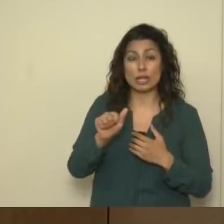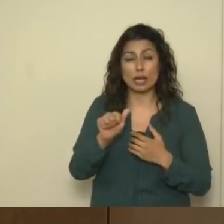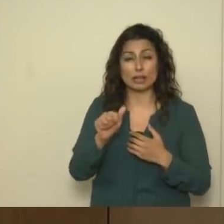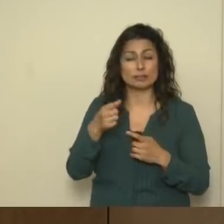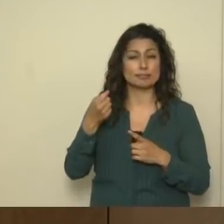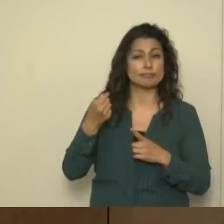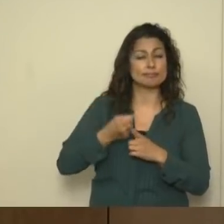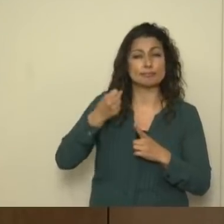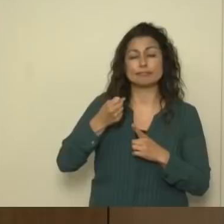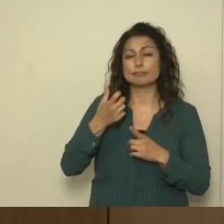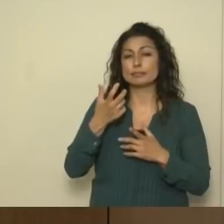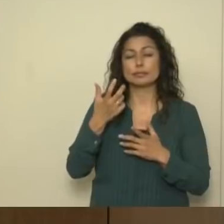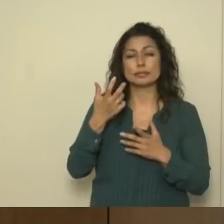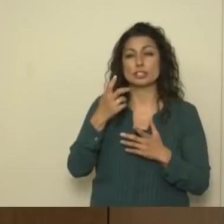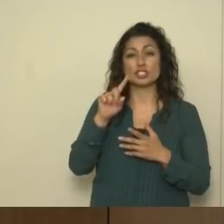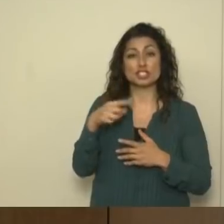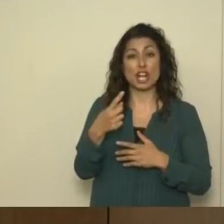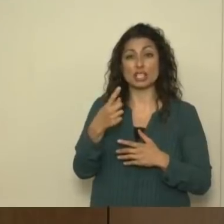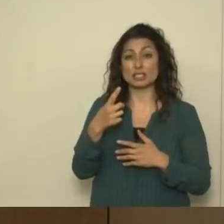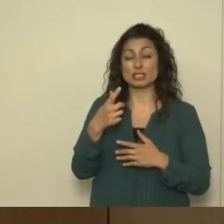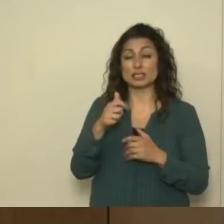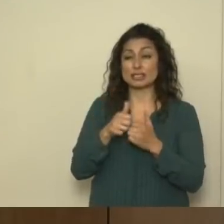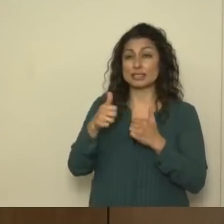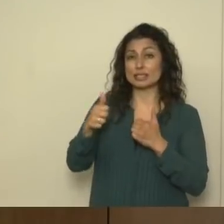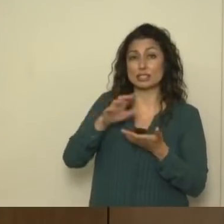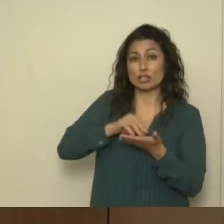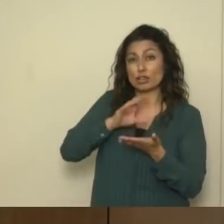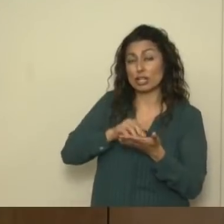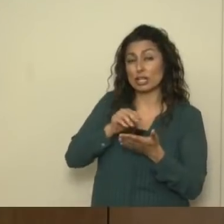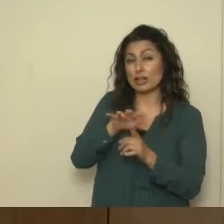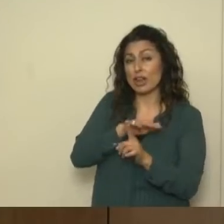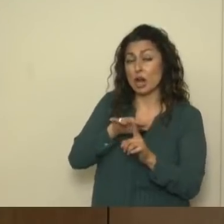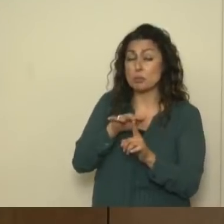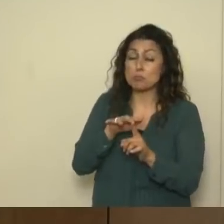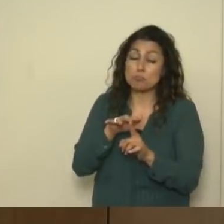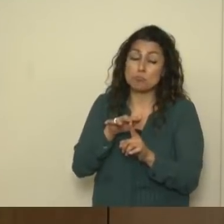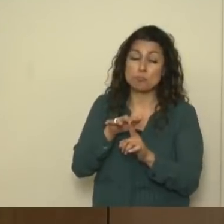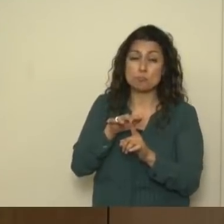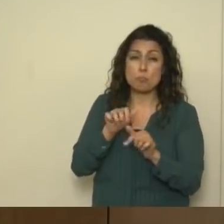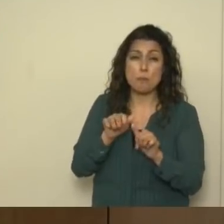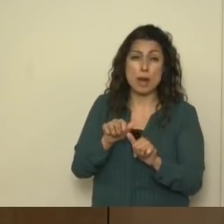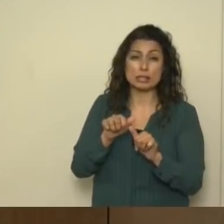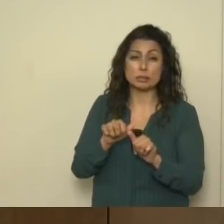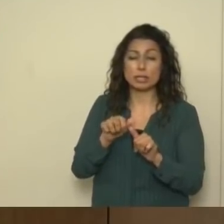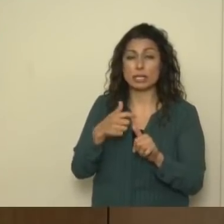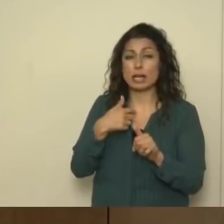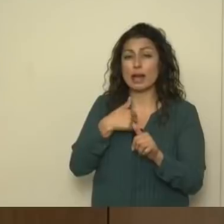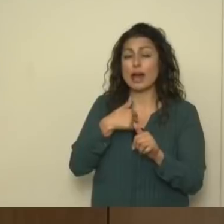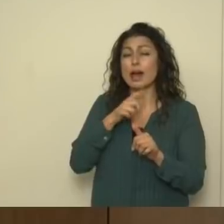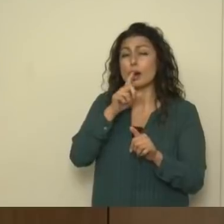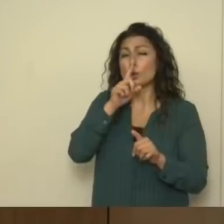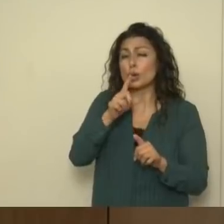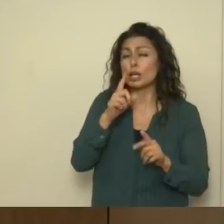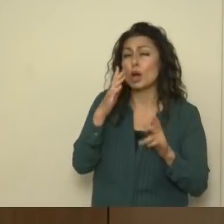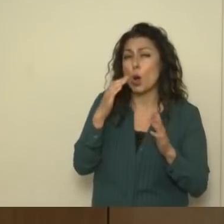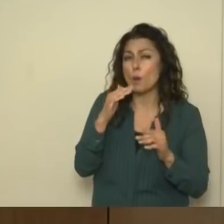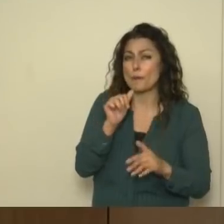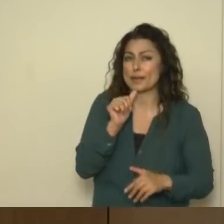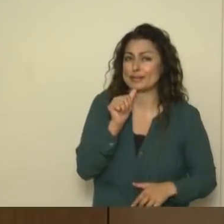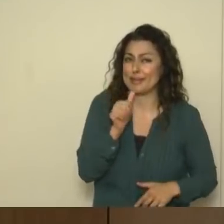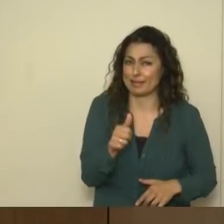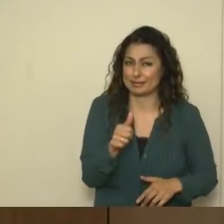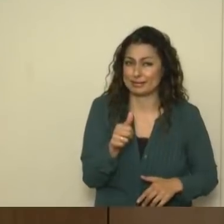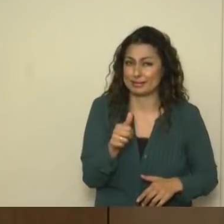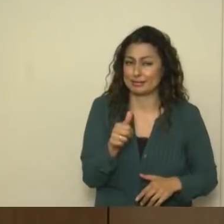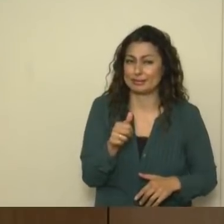in just a distance learning environment? I think that it's a possibility. I really hope it isn't.